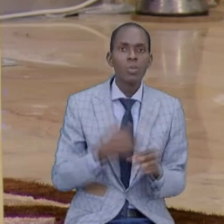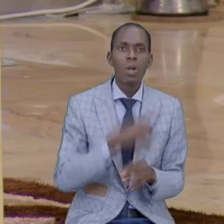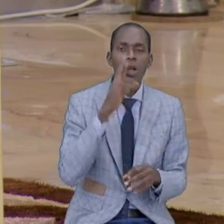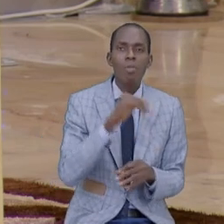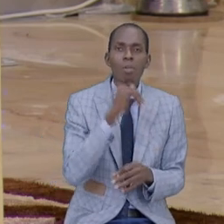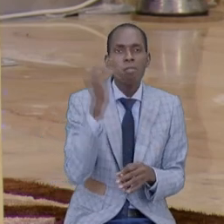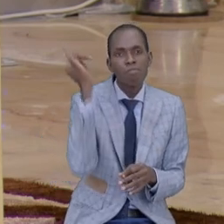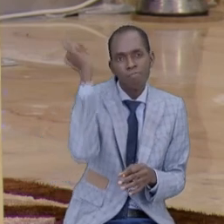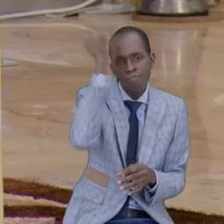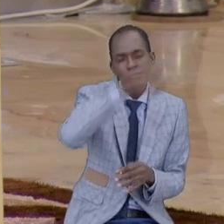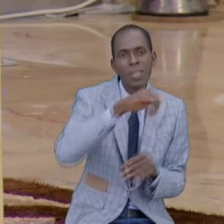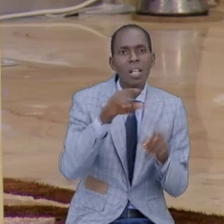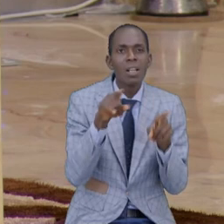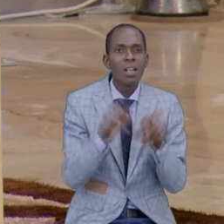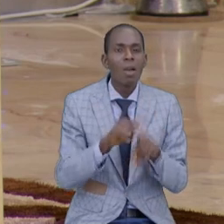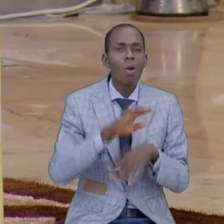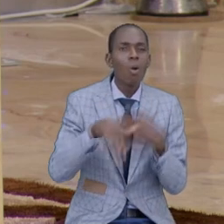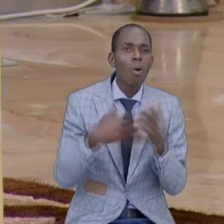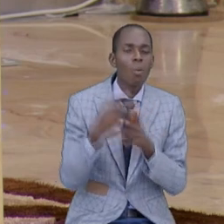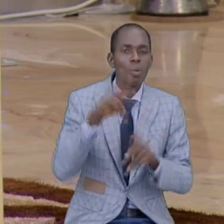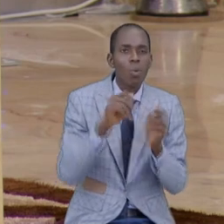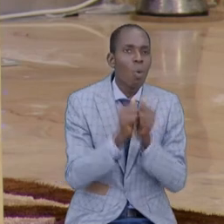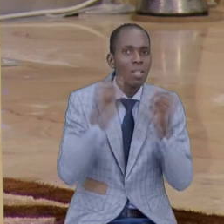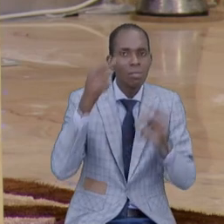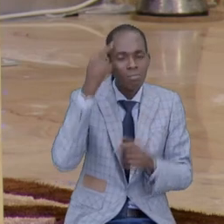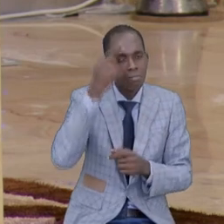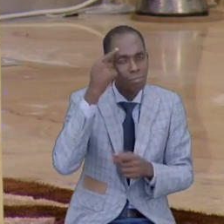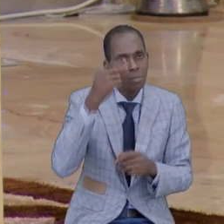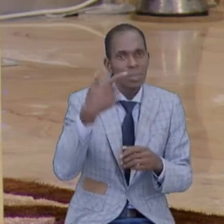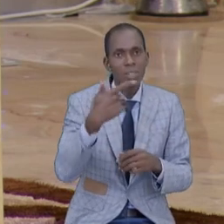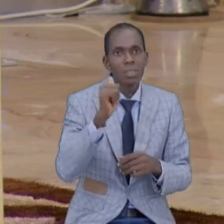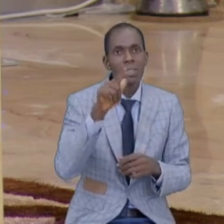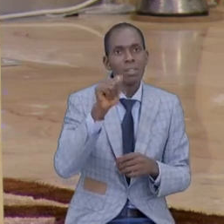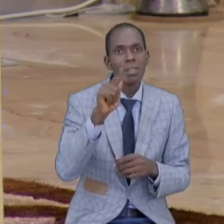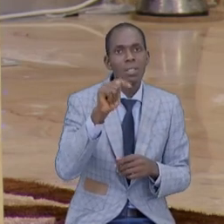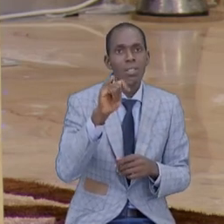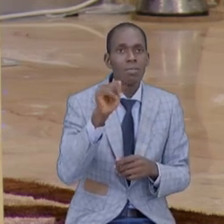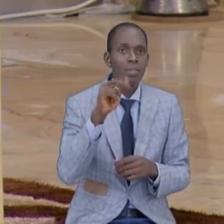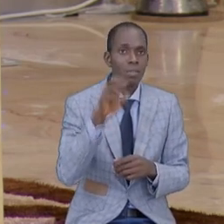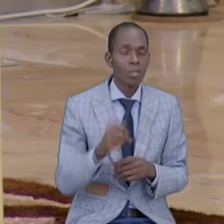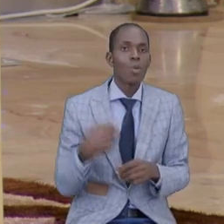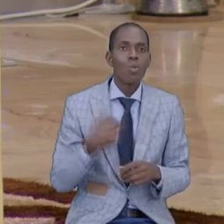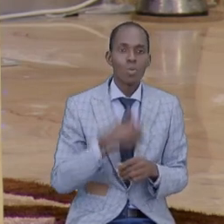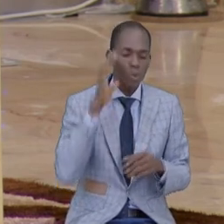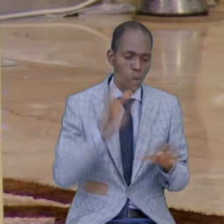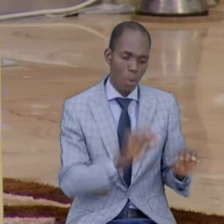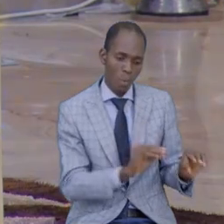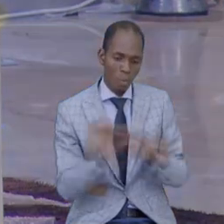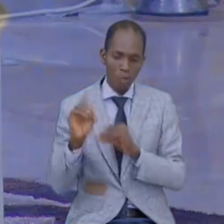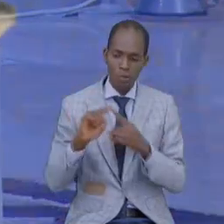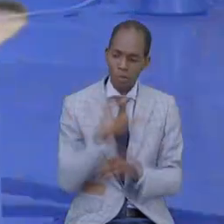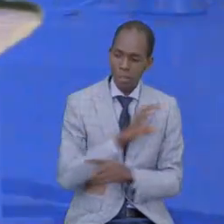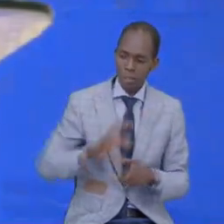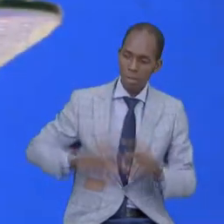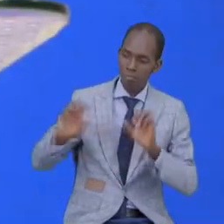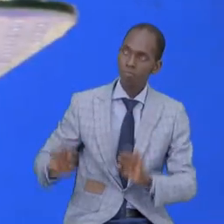like those thoughtless Galatians, we will switch on to Christ, surrender our